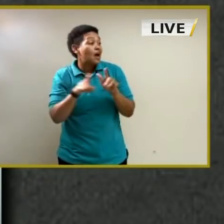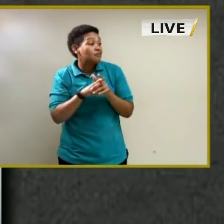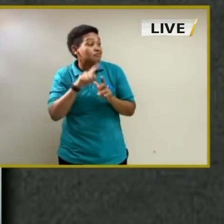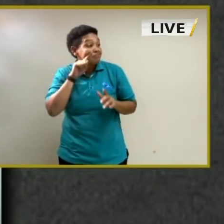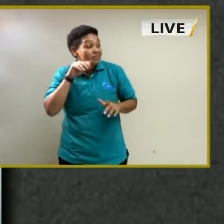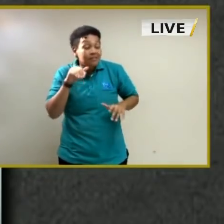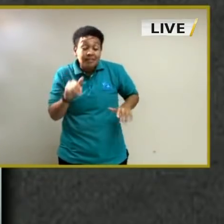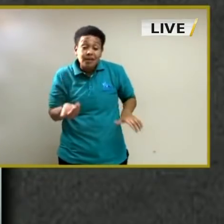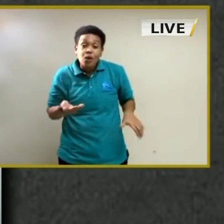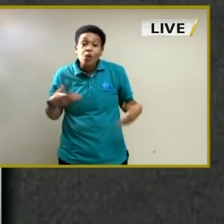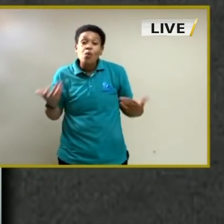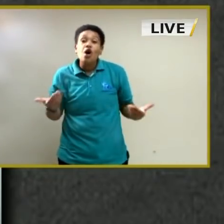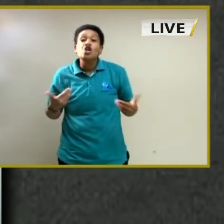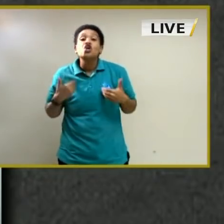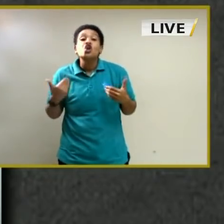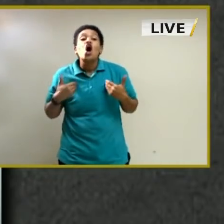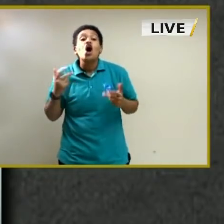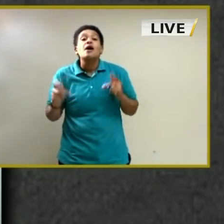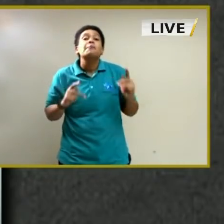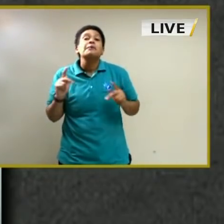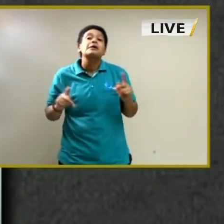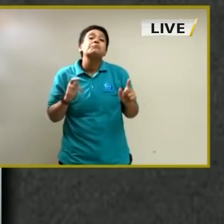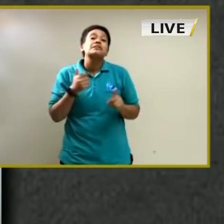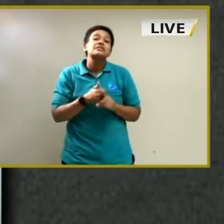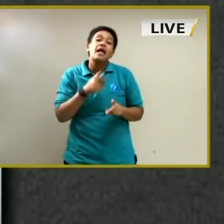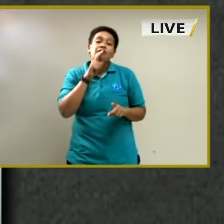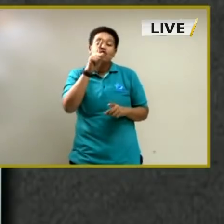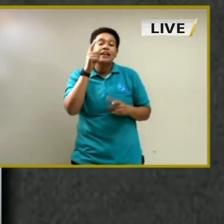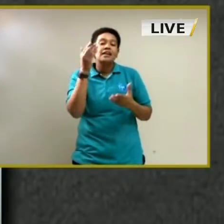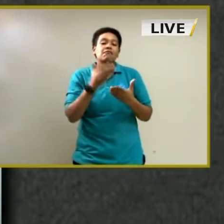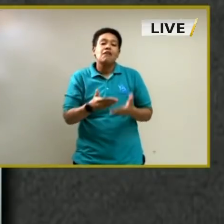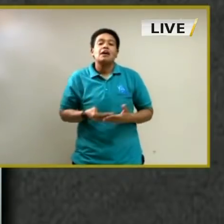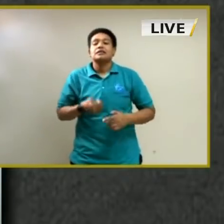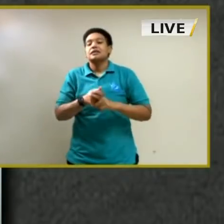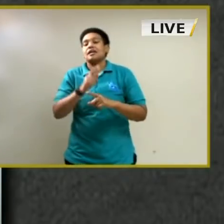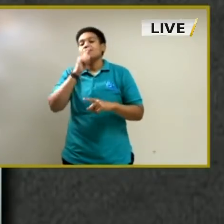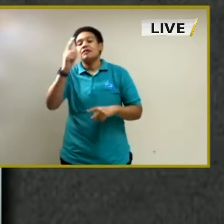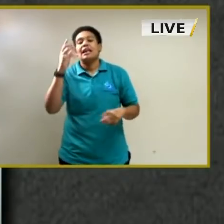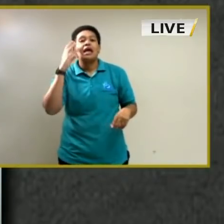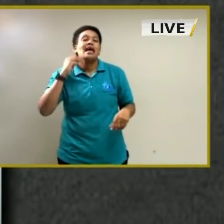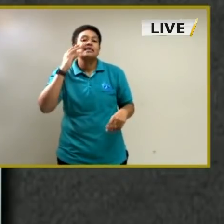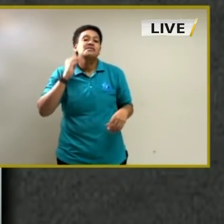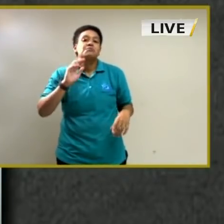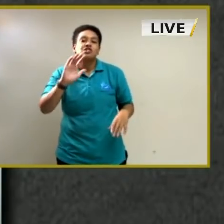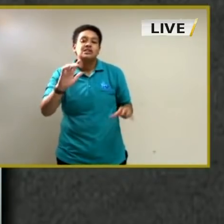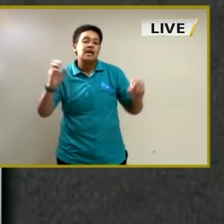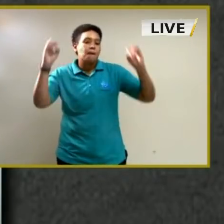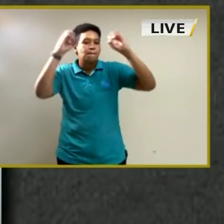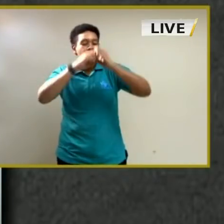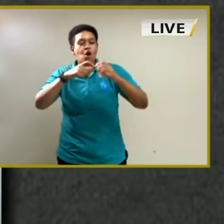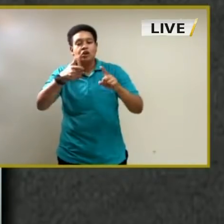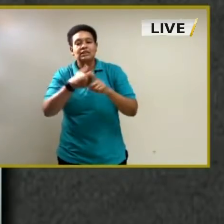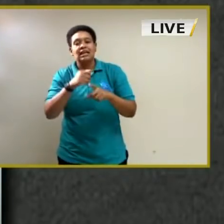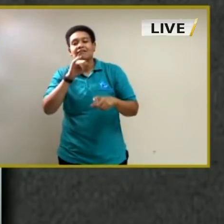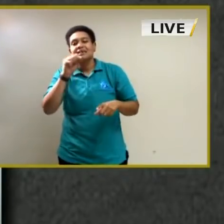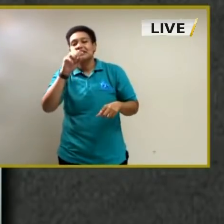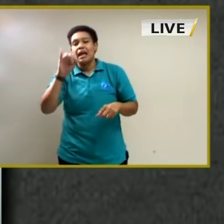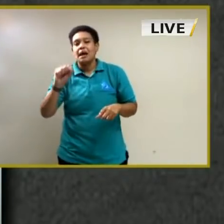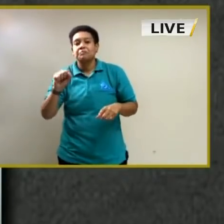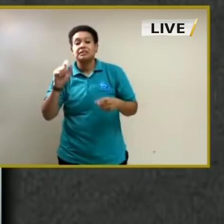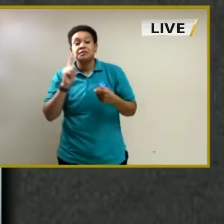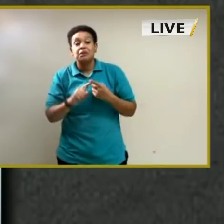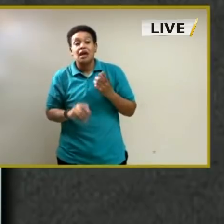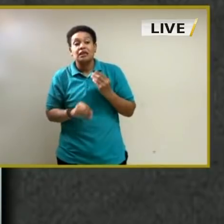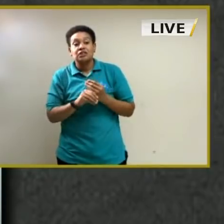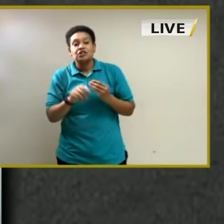if the younger persons are in fact experiencing more ISAVIs. And of